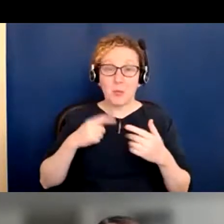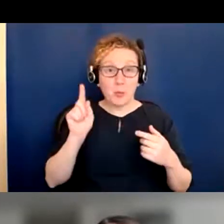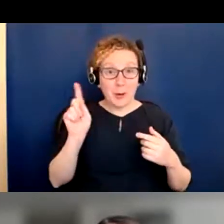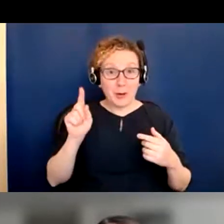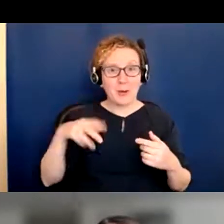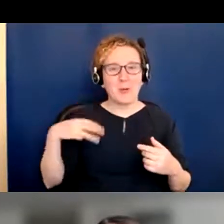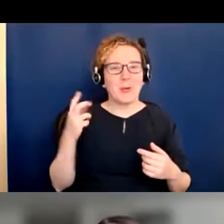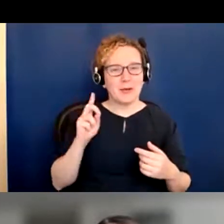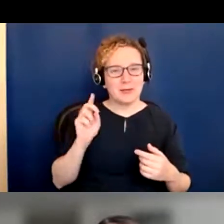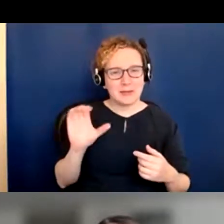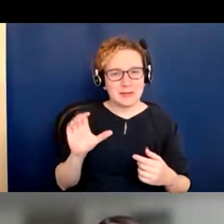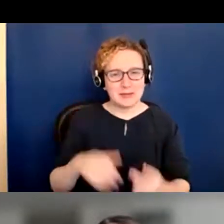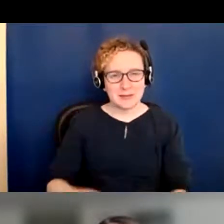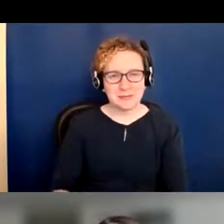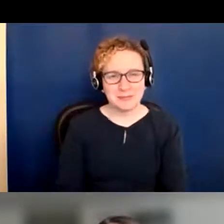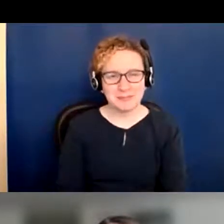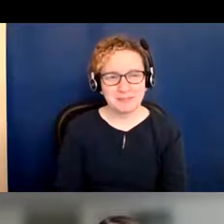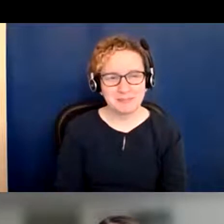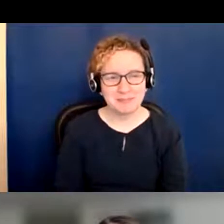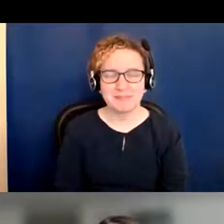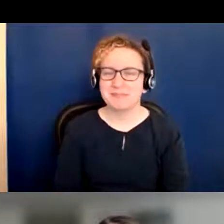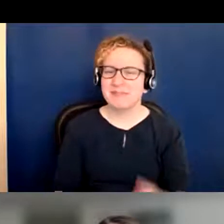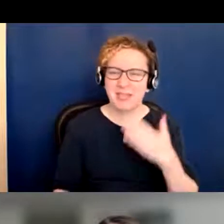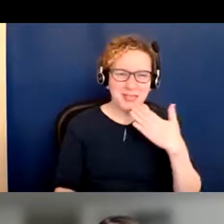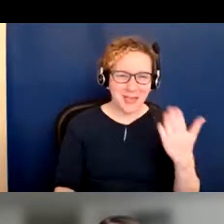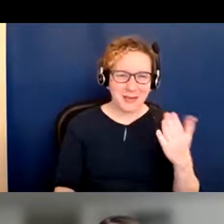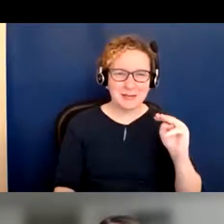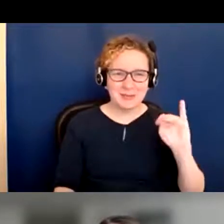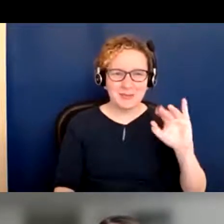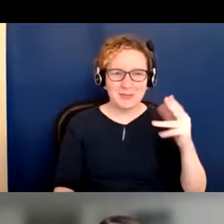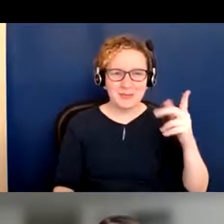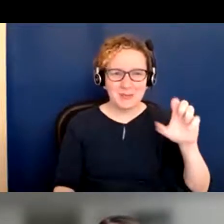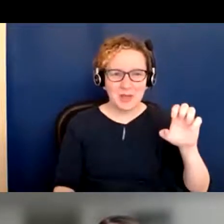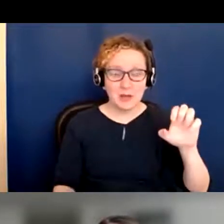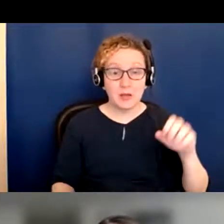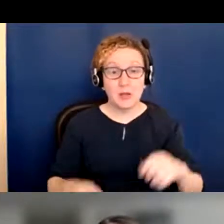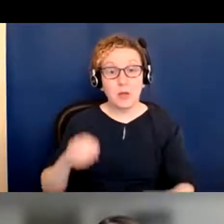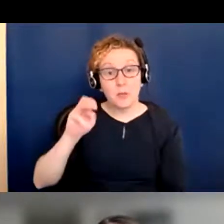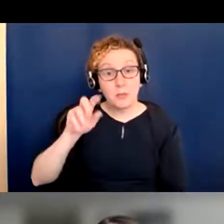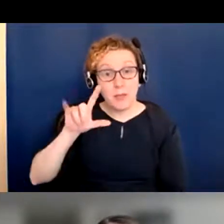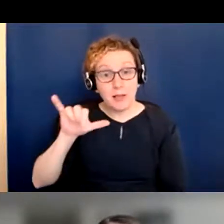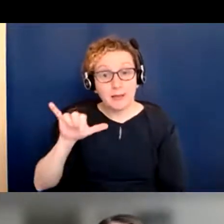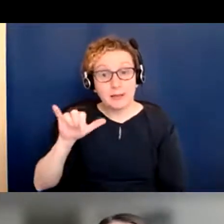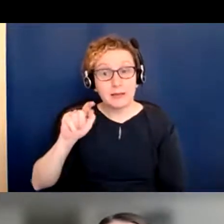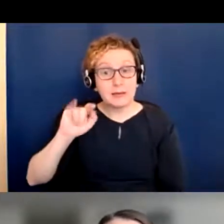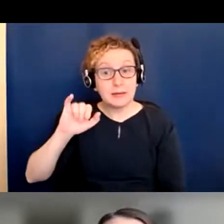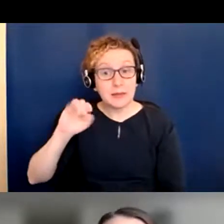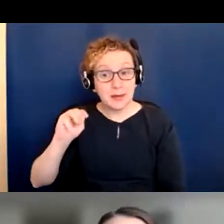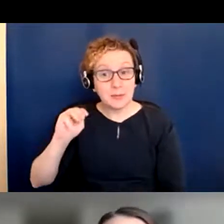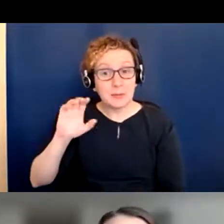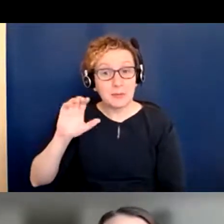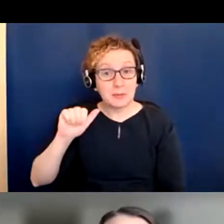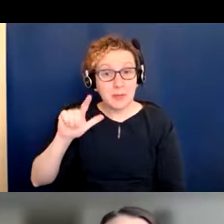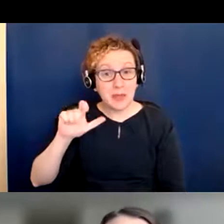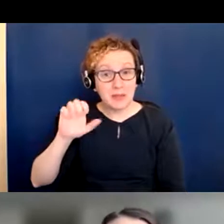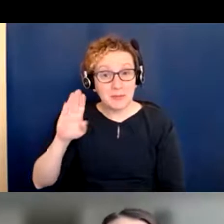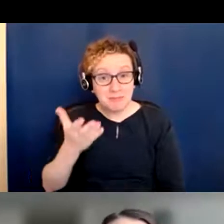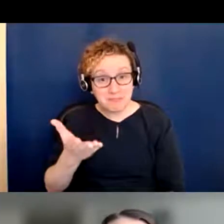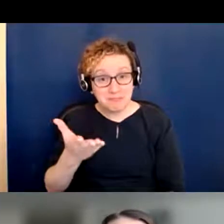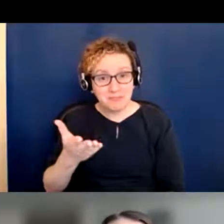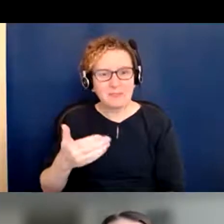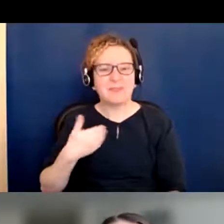Great, thanks, Michelle. Molly, then Tim and Caleb. Thank you. I'm Molly